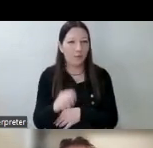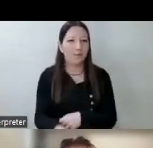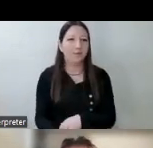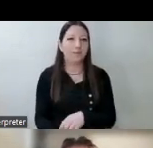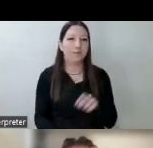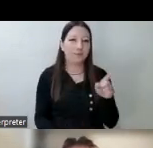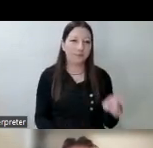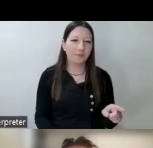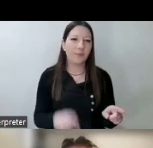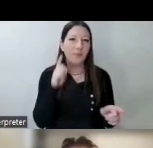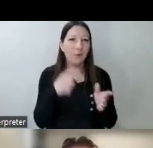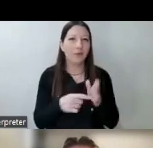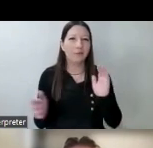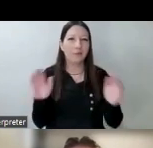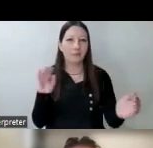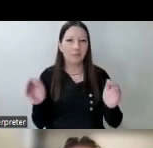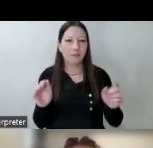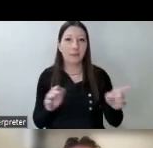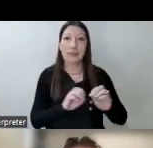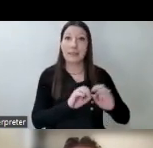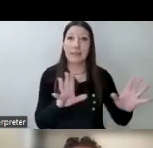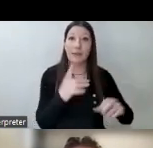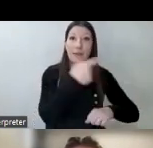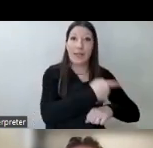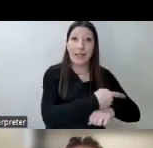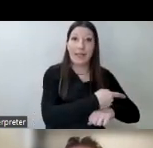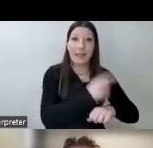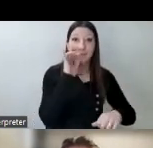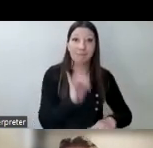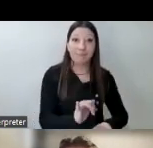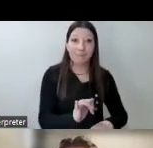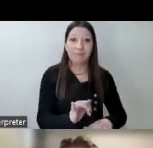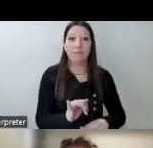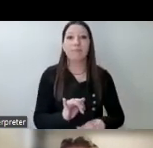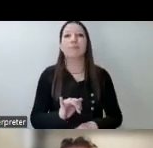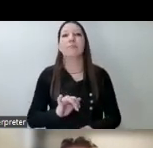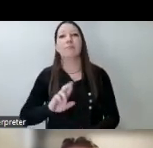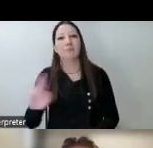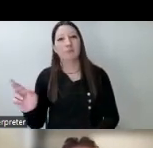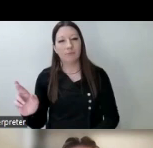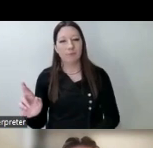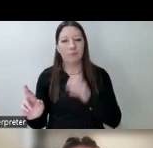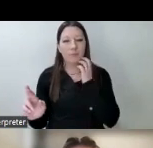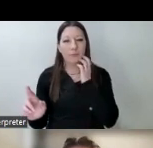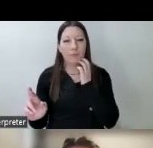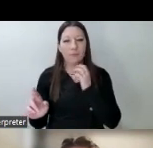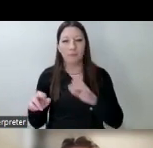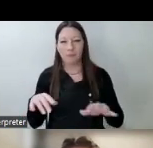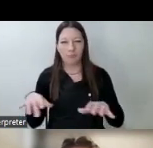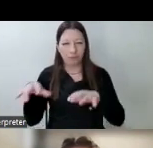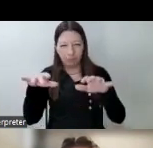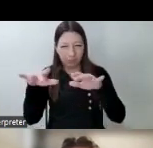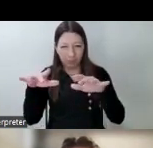clear day where you can see the lake and the opposite shoreline in the distance. And then we have the photo on the right that essentially looks like all that